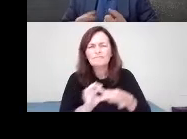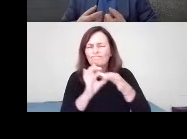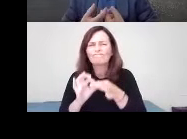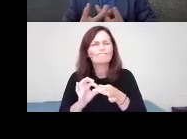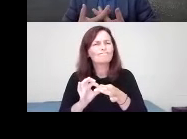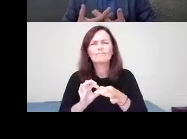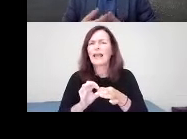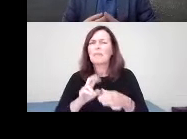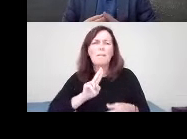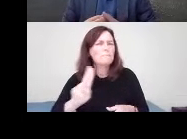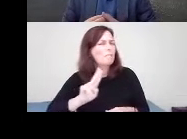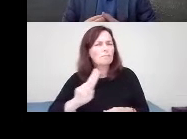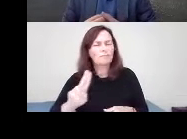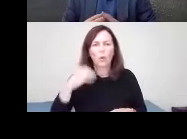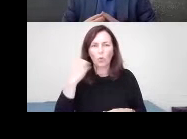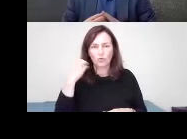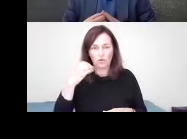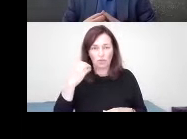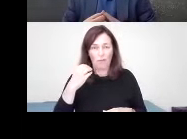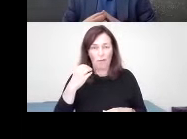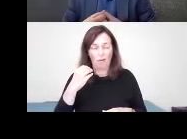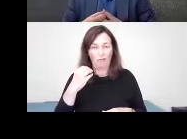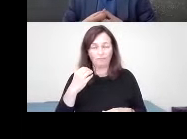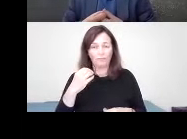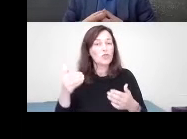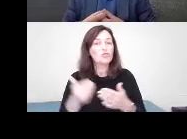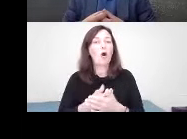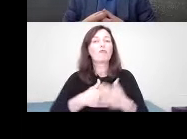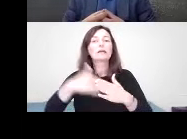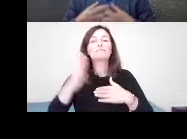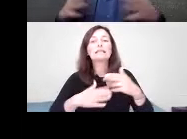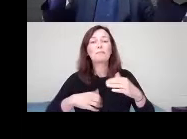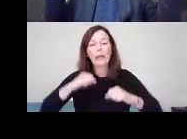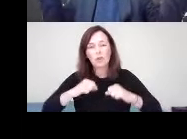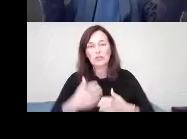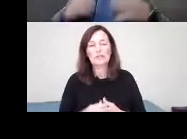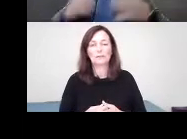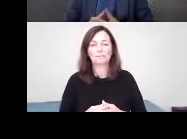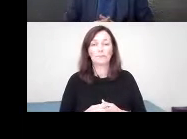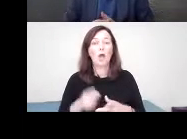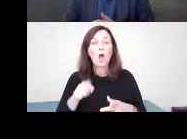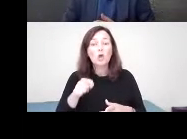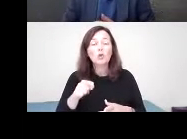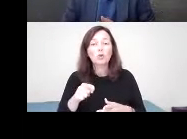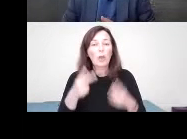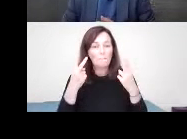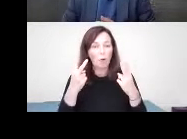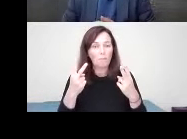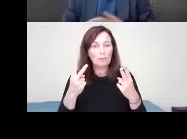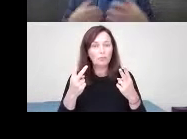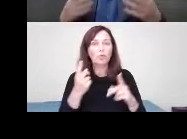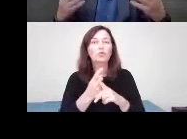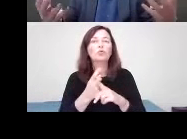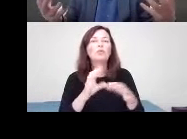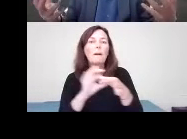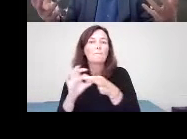quite important also in the sense of the United Nations, which anyway has a quite important role to be